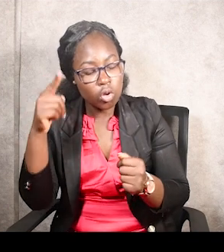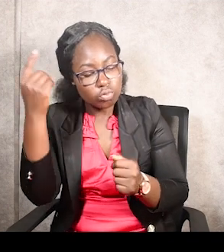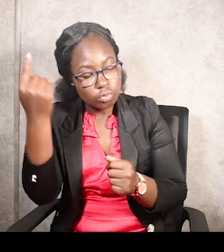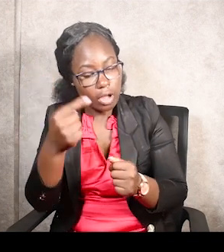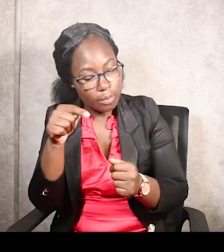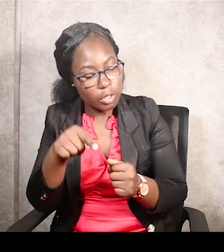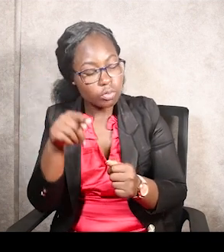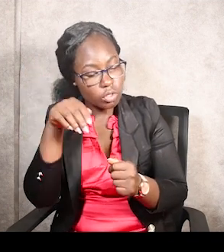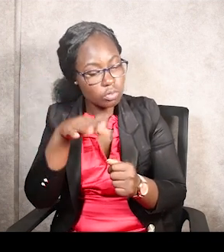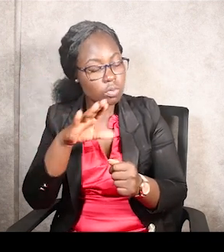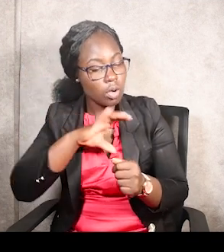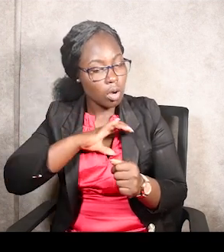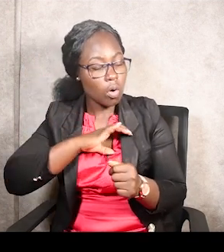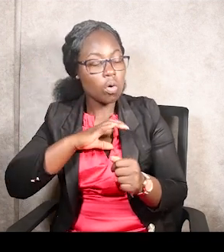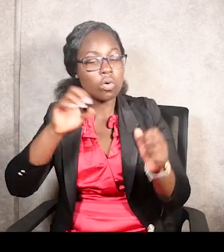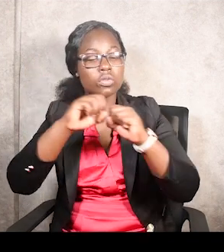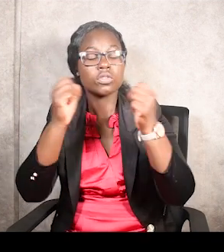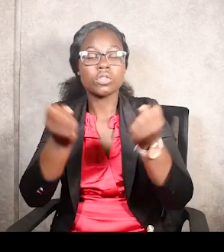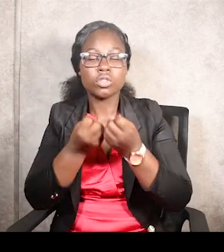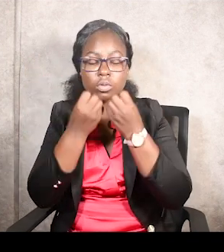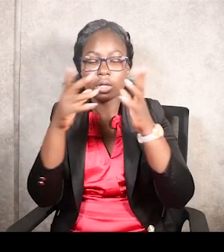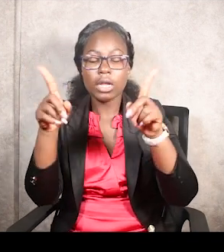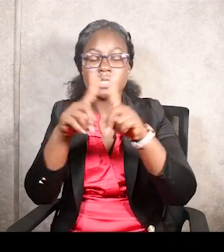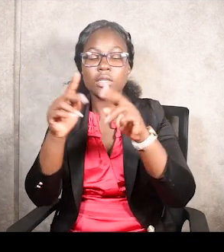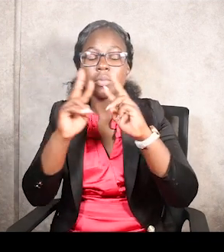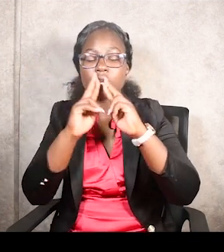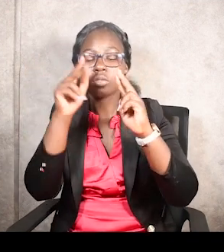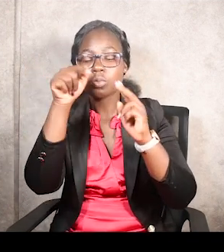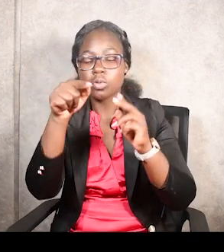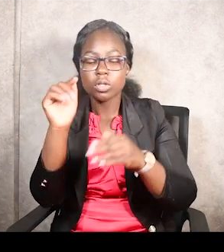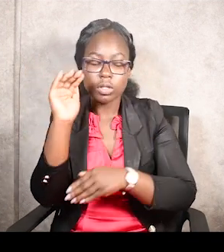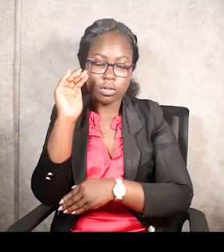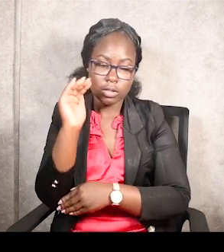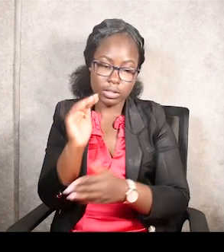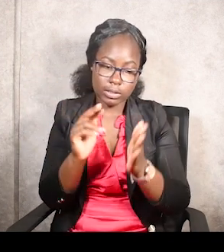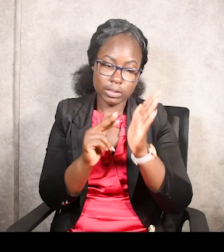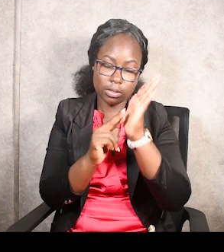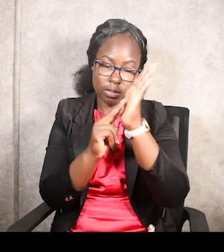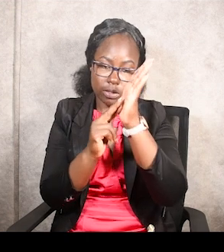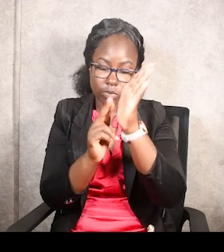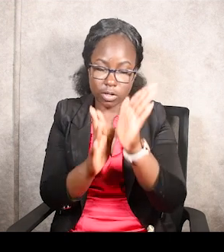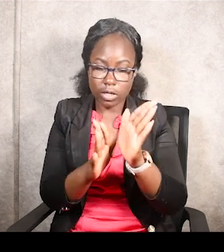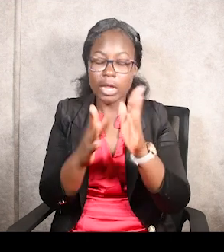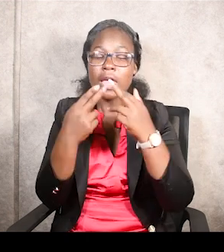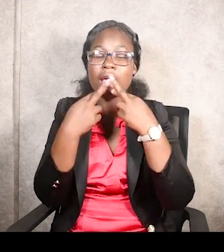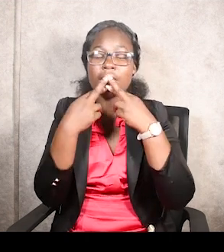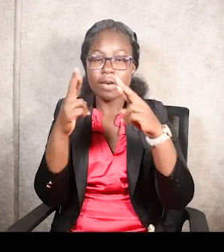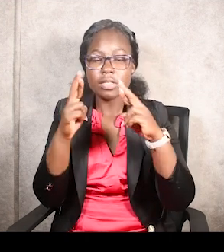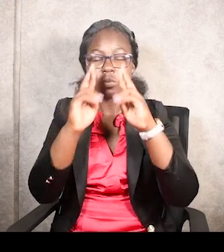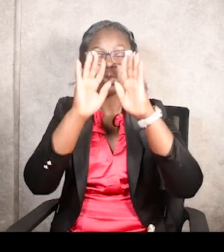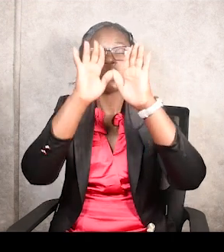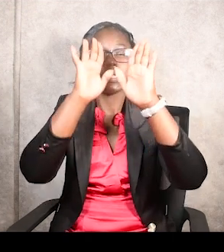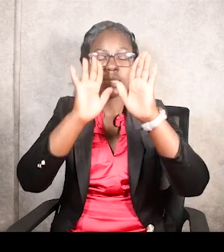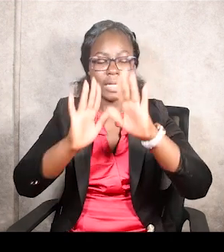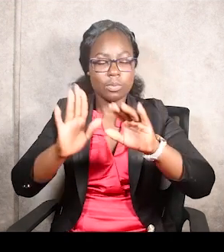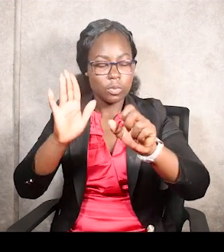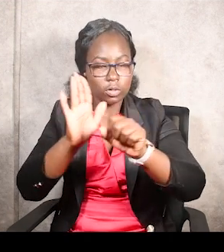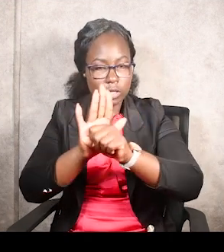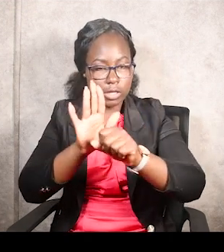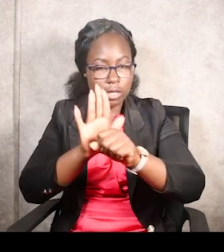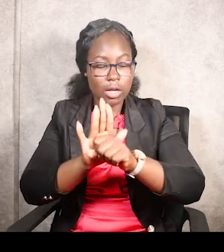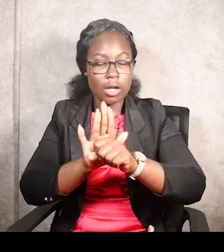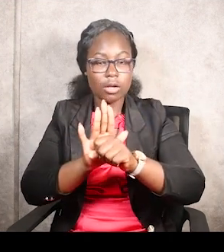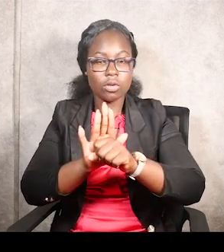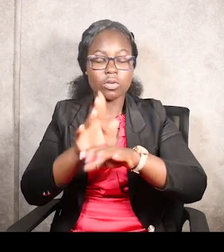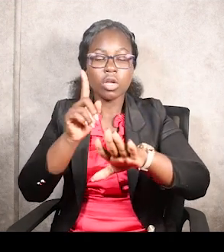into your social media platforms and respond to those inquiries. Timely response is very key, is very